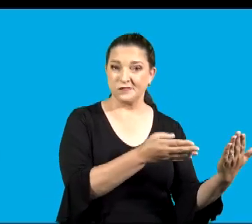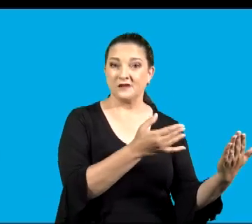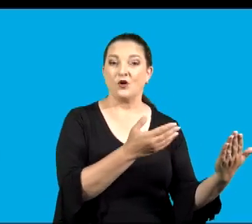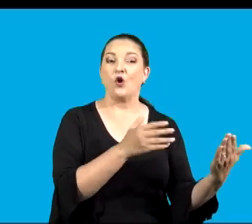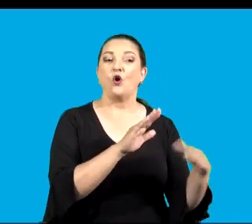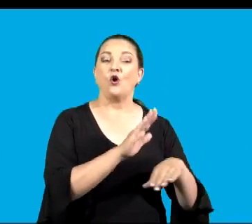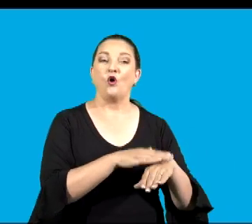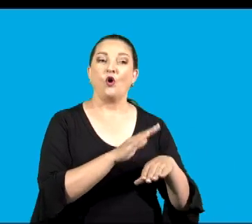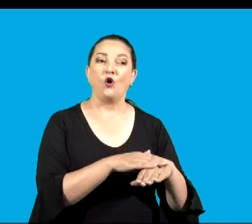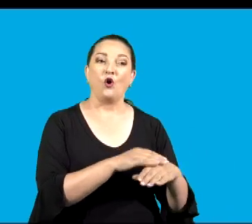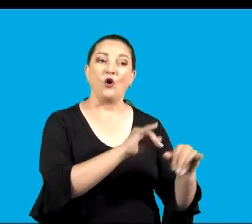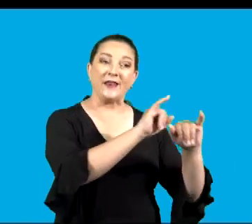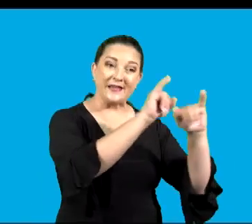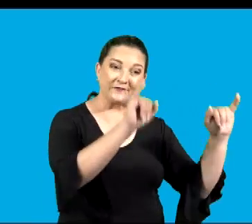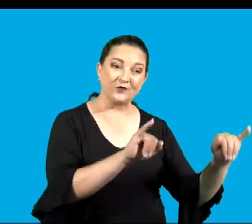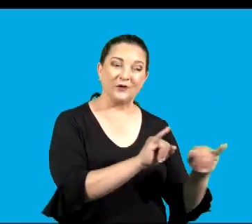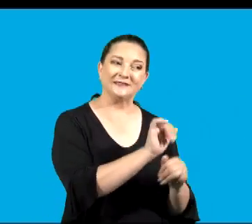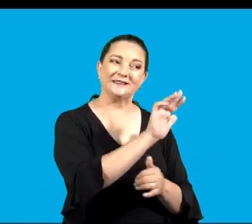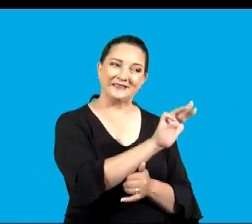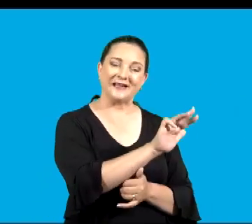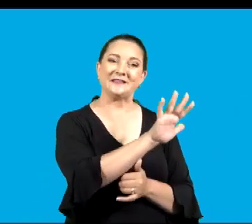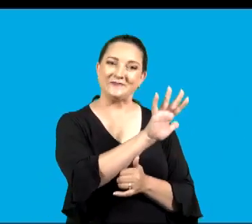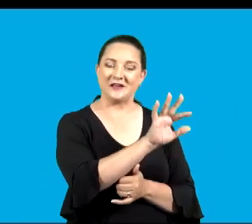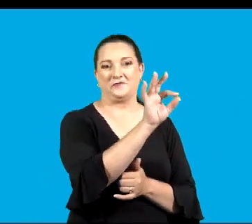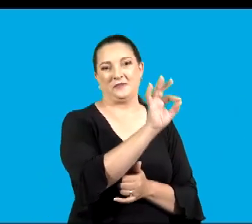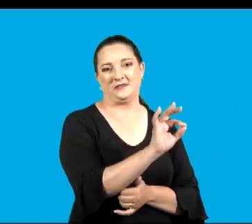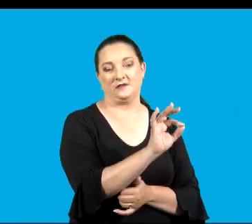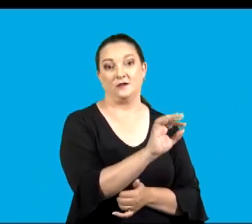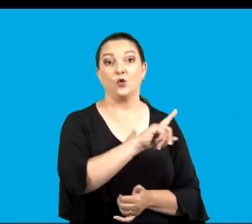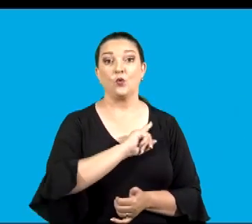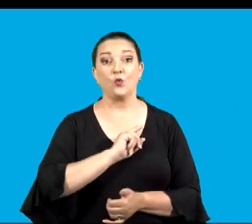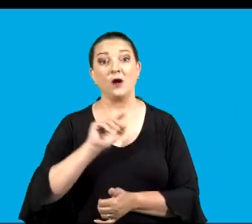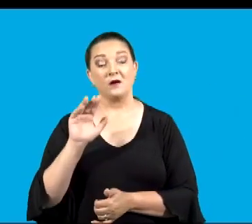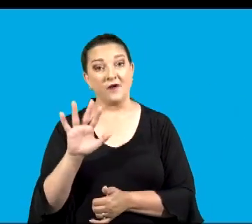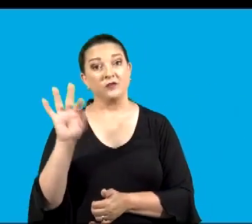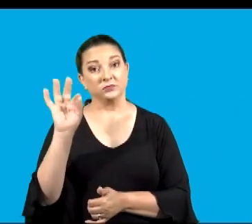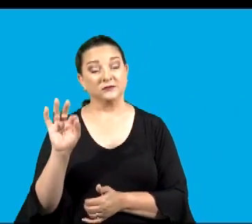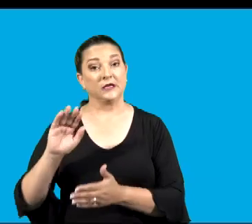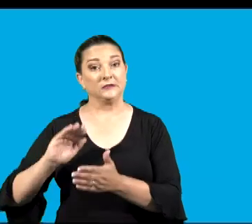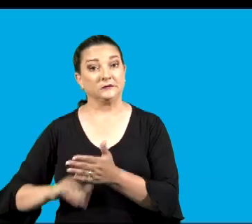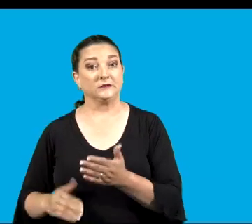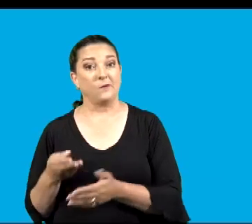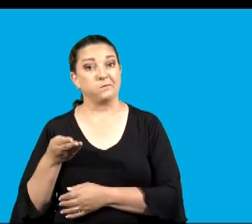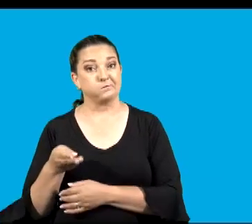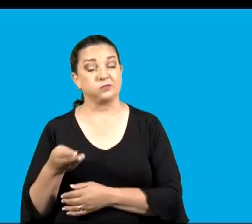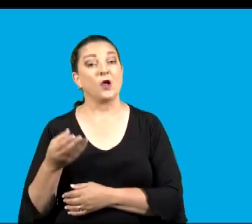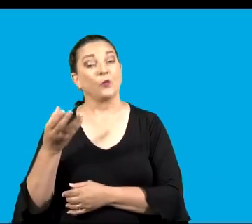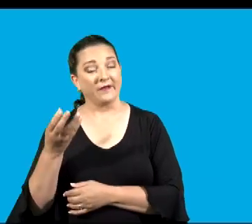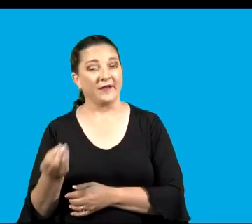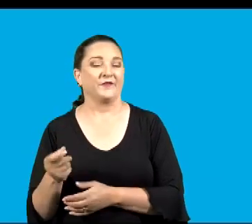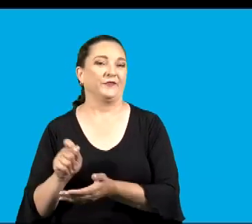now 95% because we have recorded the